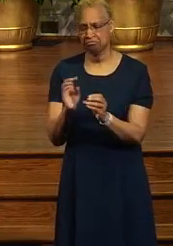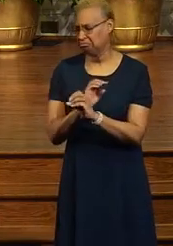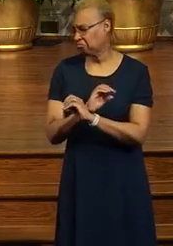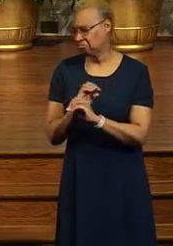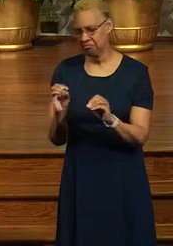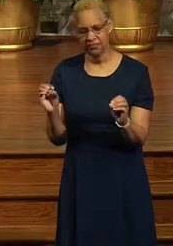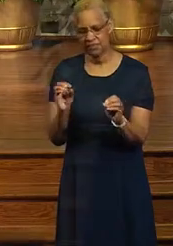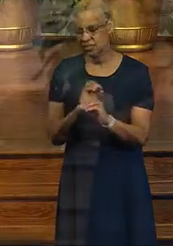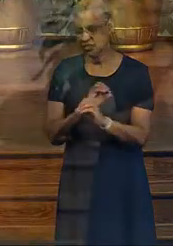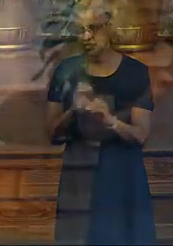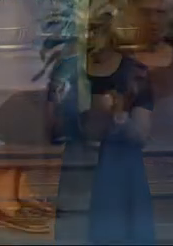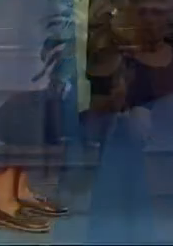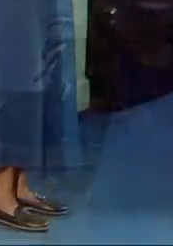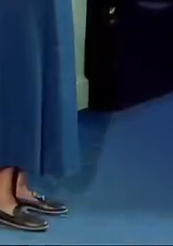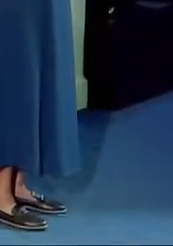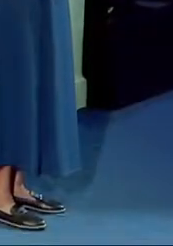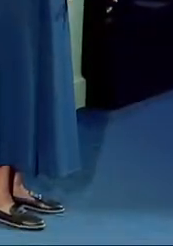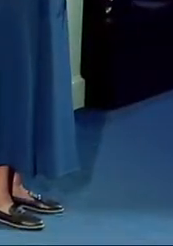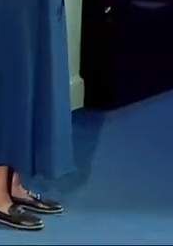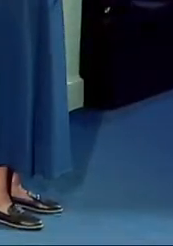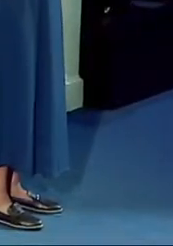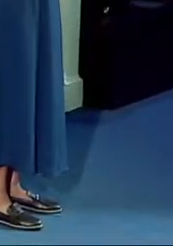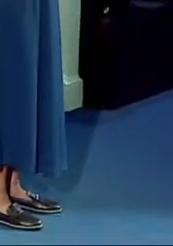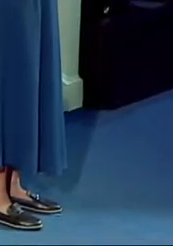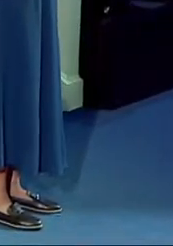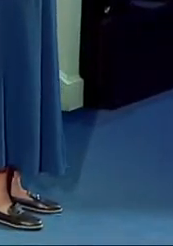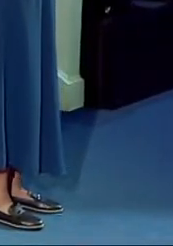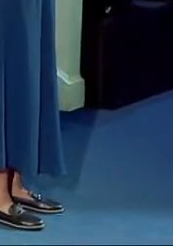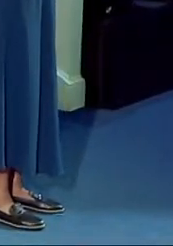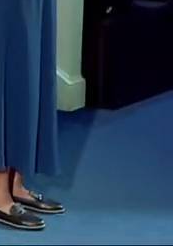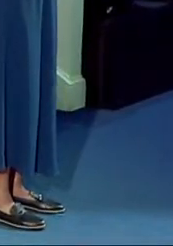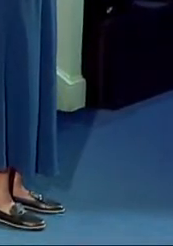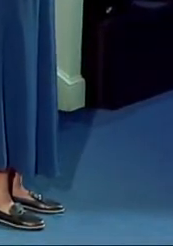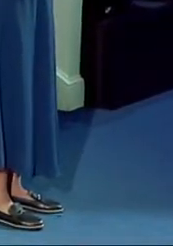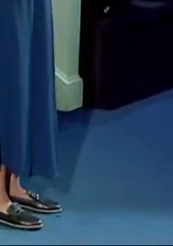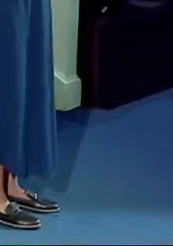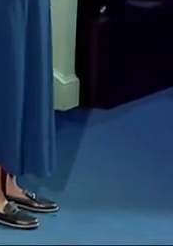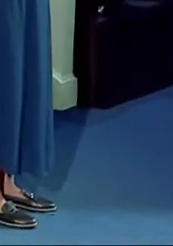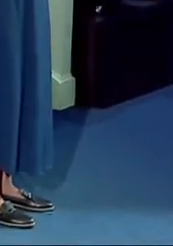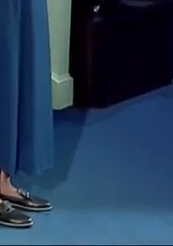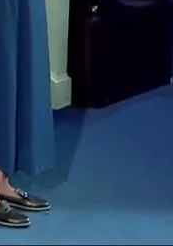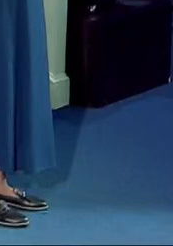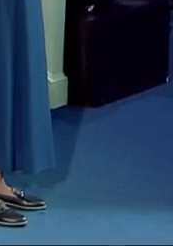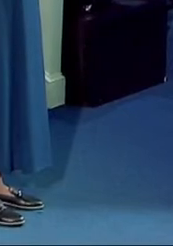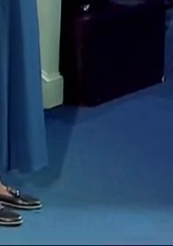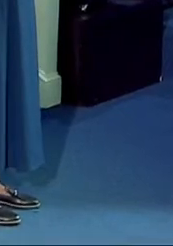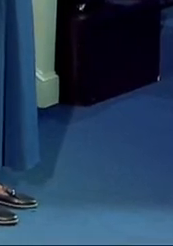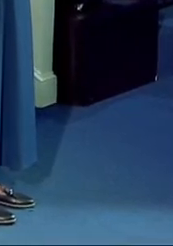beyond what other loves